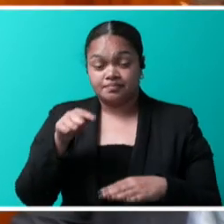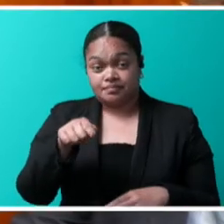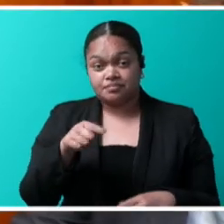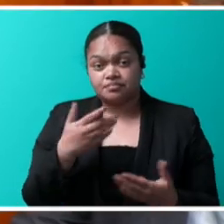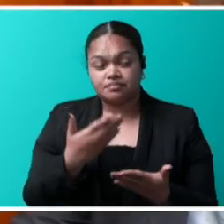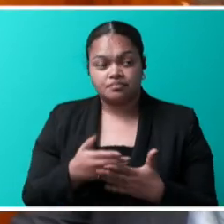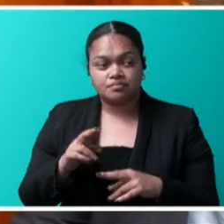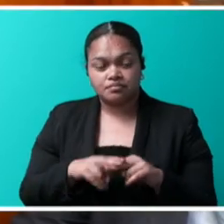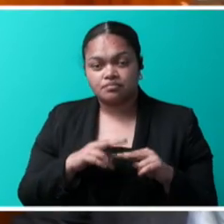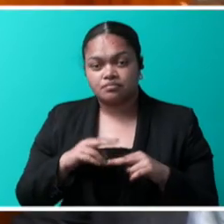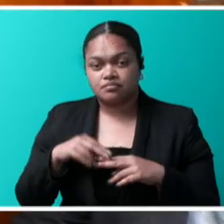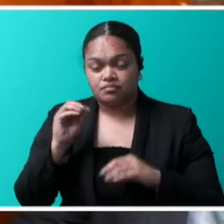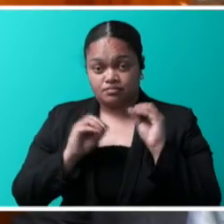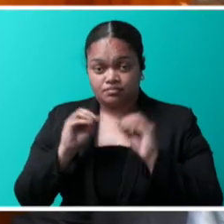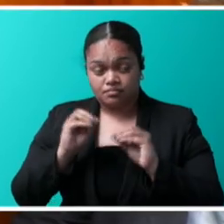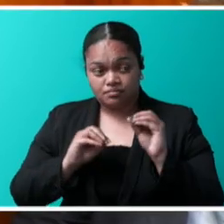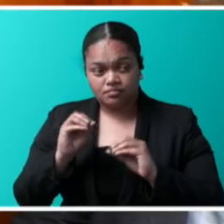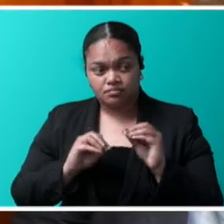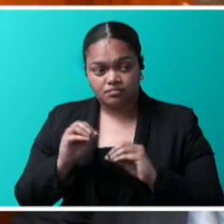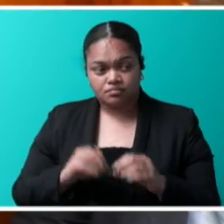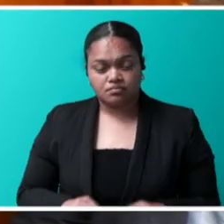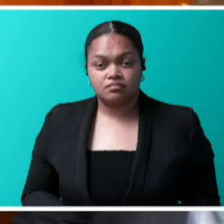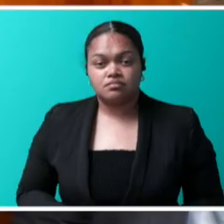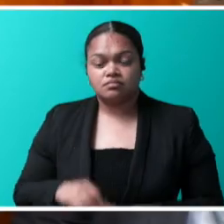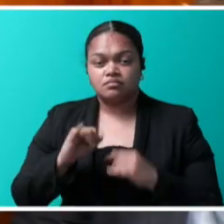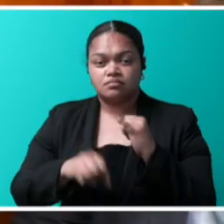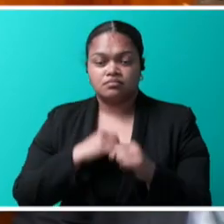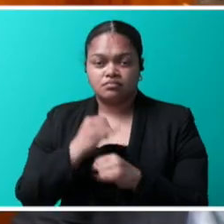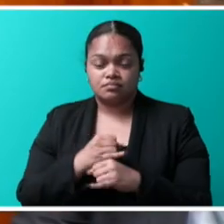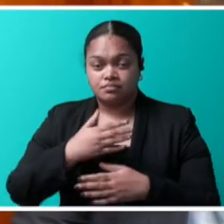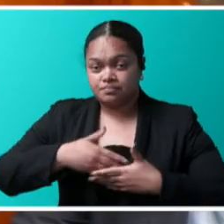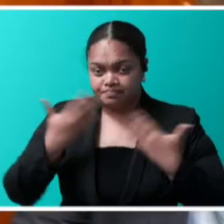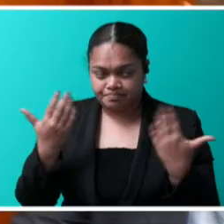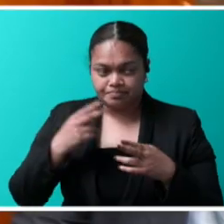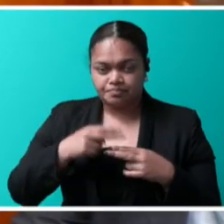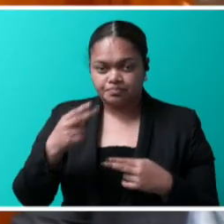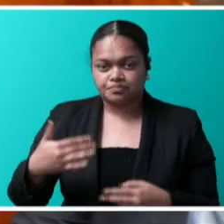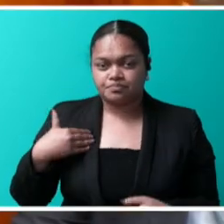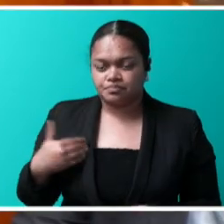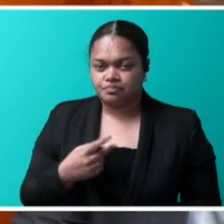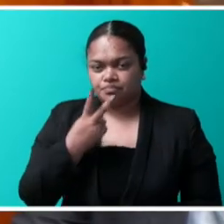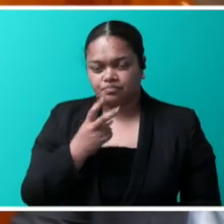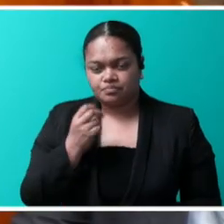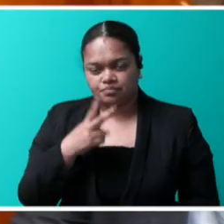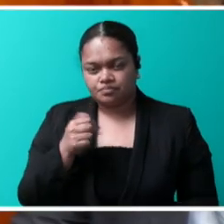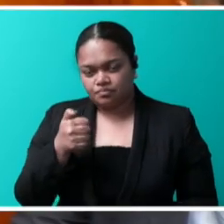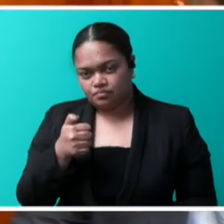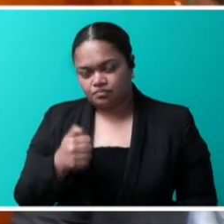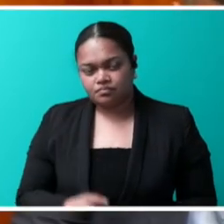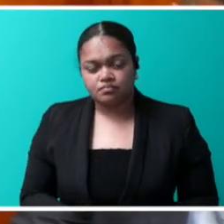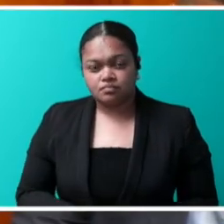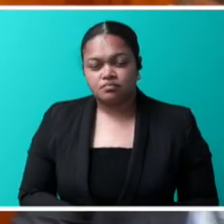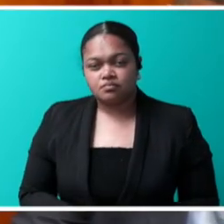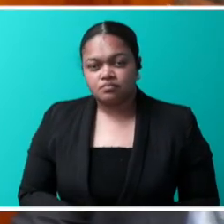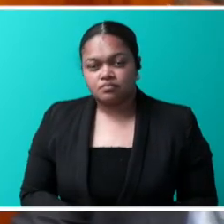Fiji's observance of the International Day for Plant Health 2026, which was